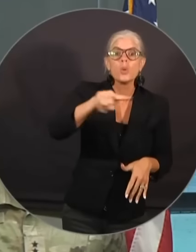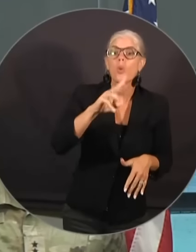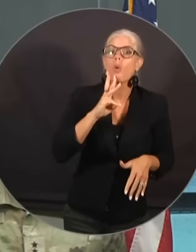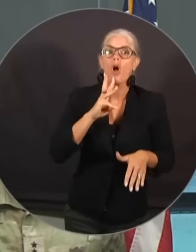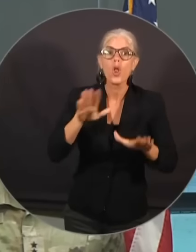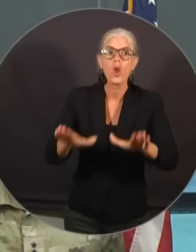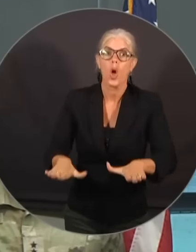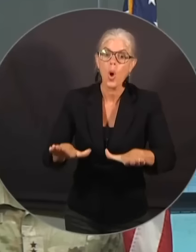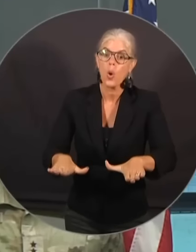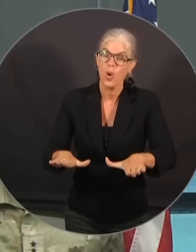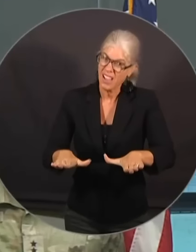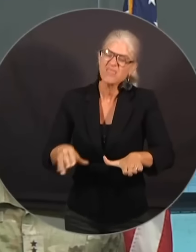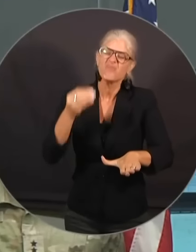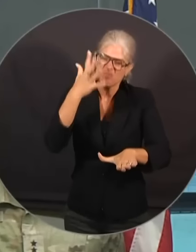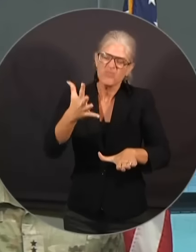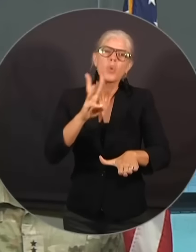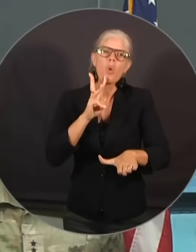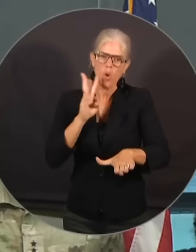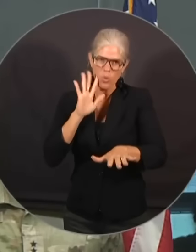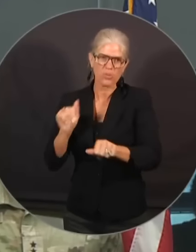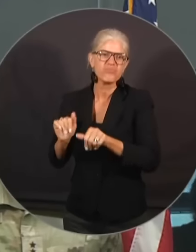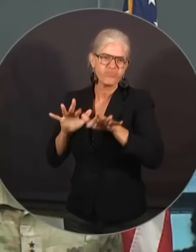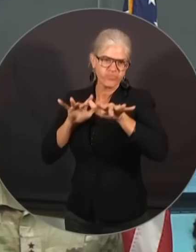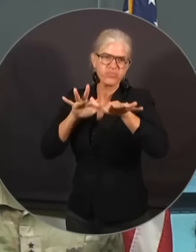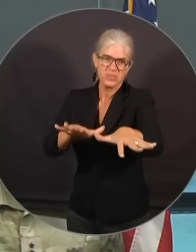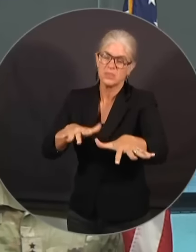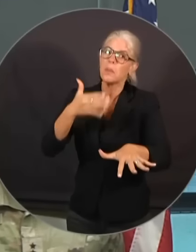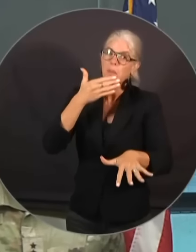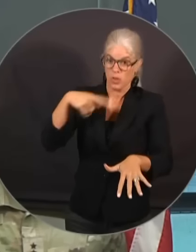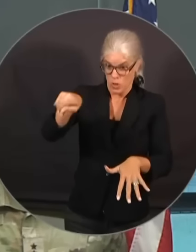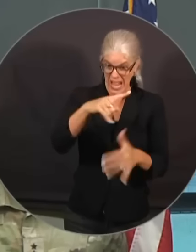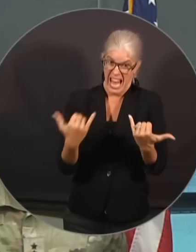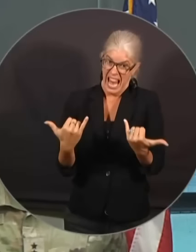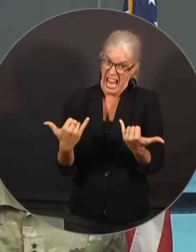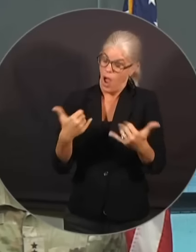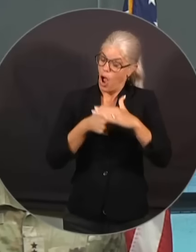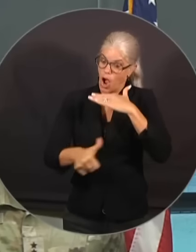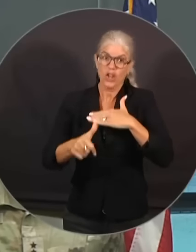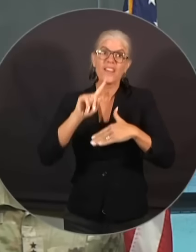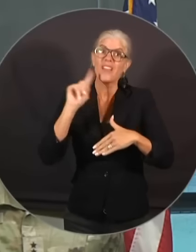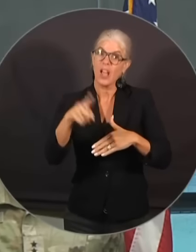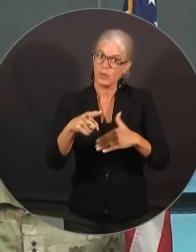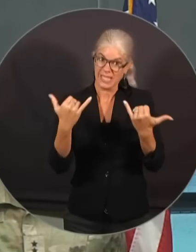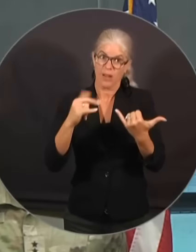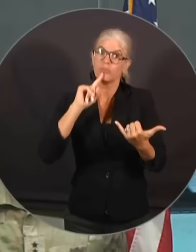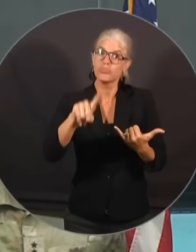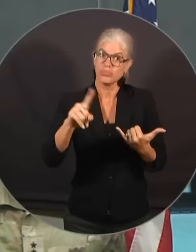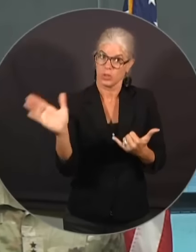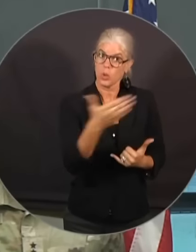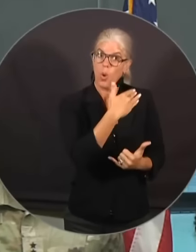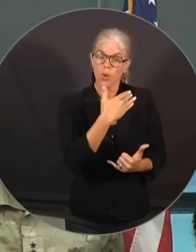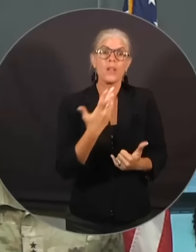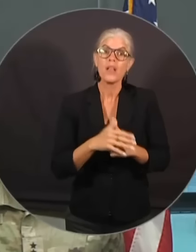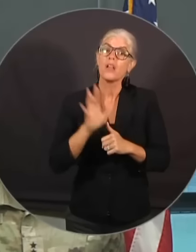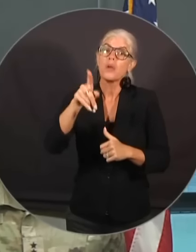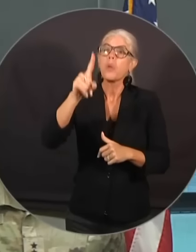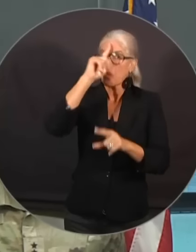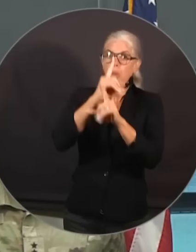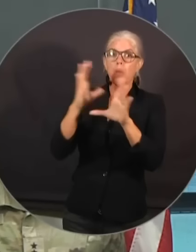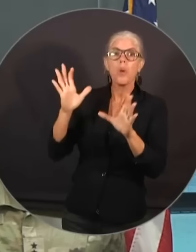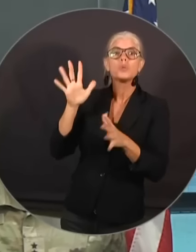surge, you're under an evacuation order. Some people have. Because the storm isn't going to get here till a little later, we're going to see some